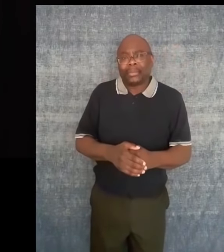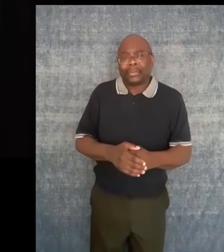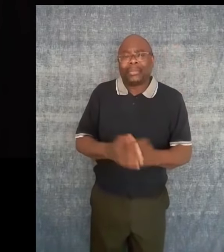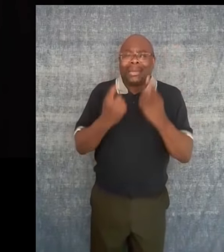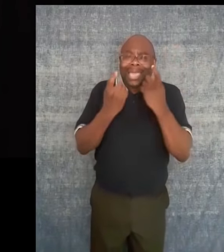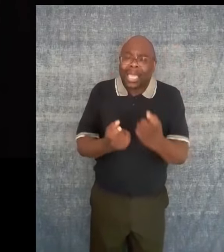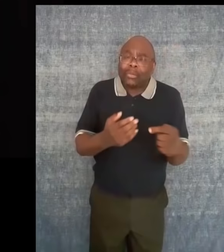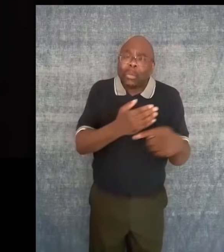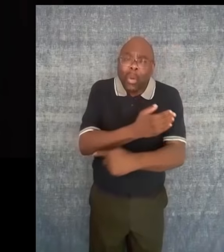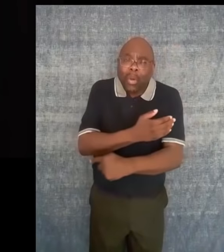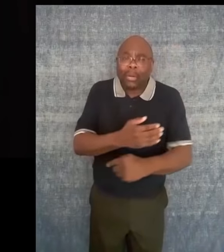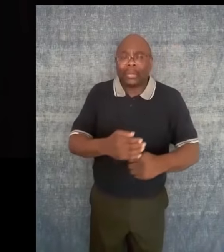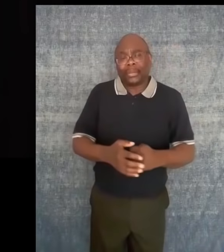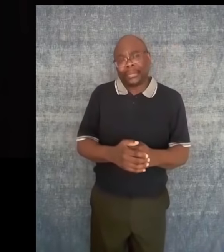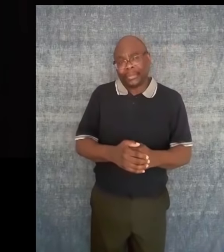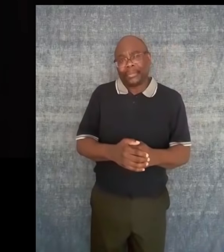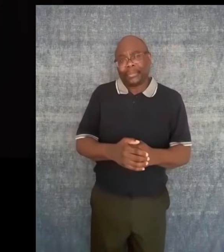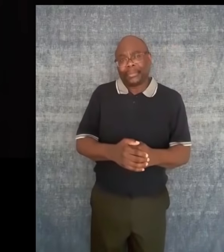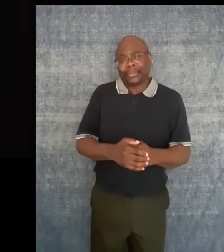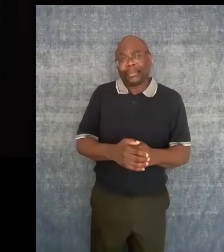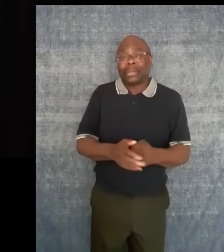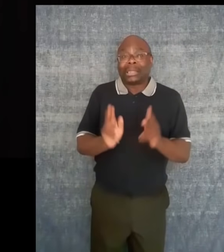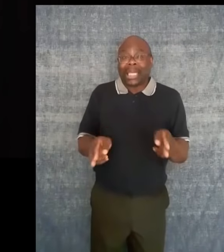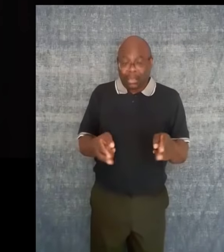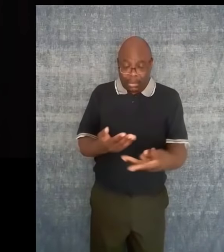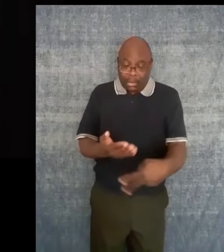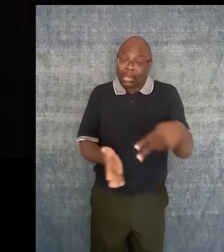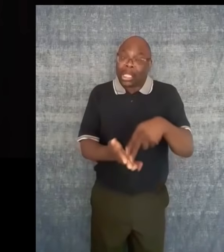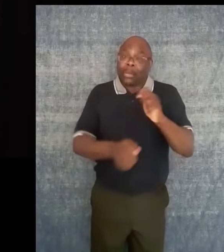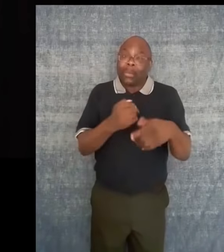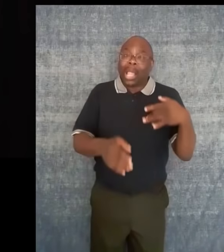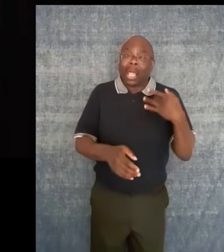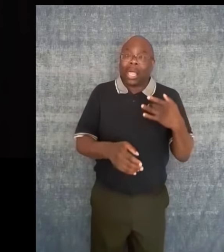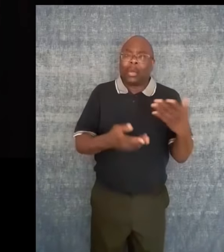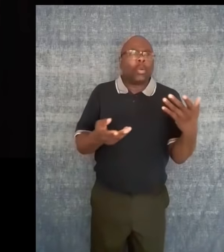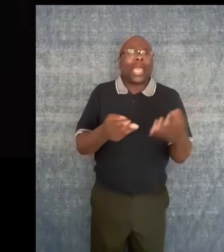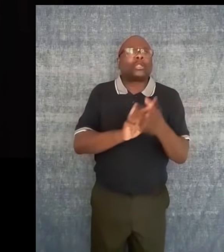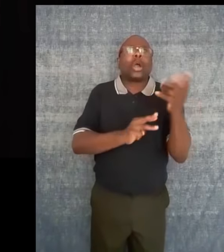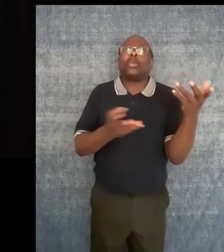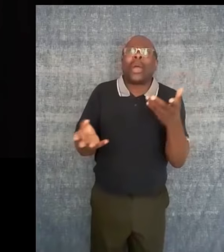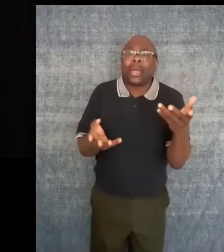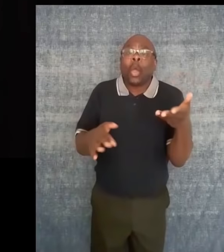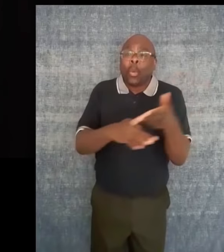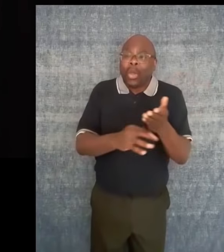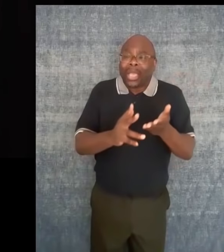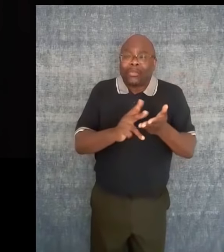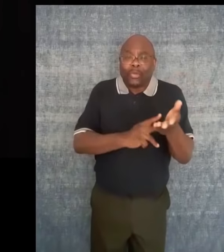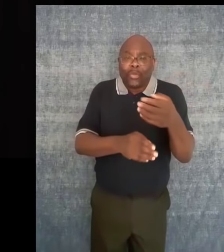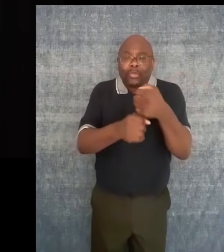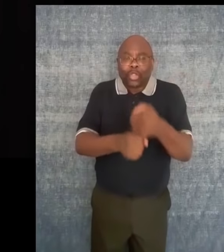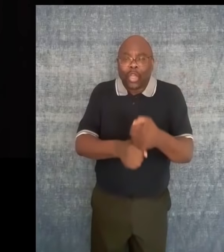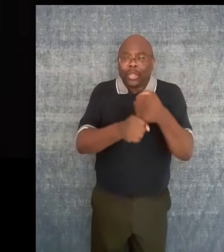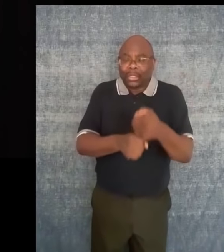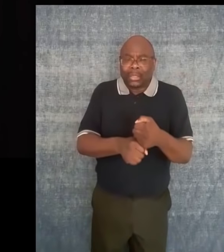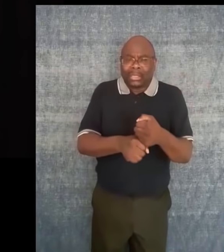taking care of the poor, even raising the dead. Where is God? Working through the church